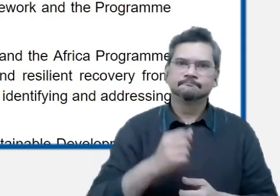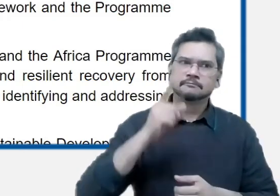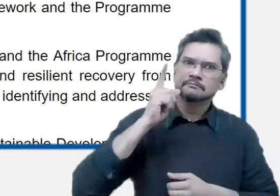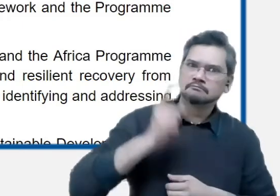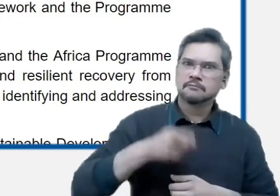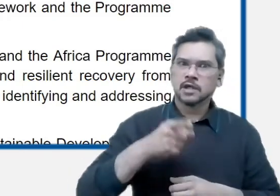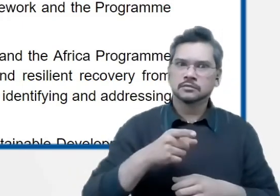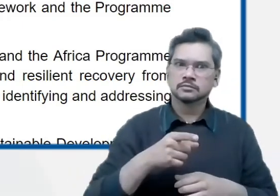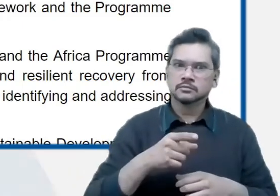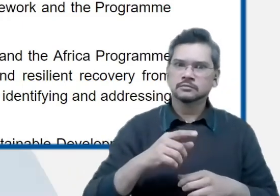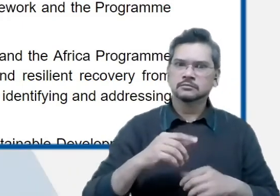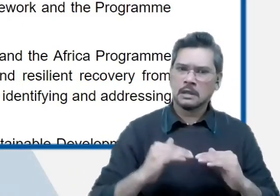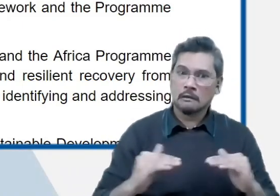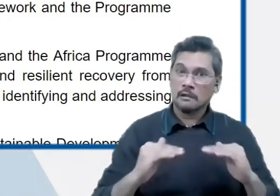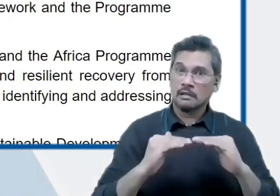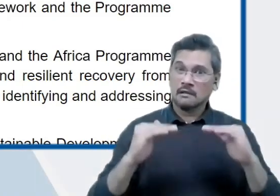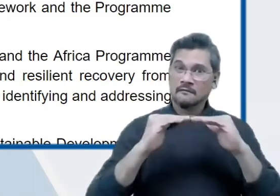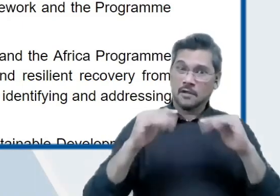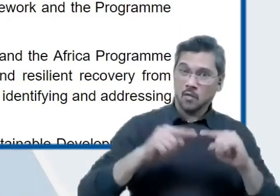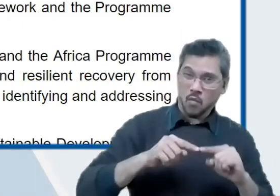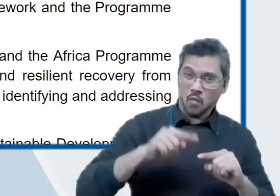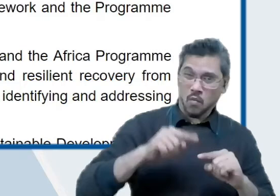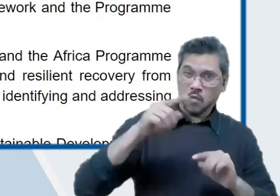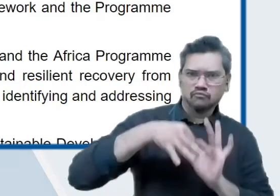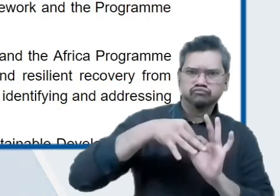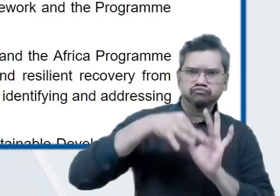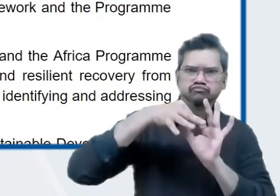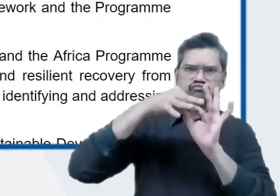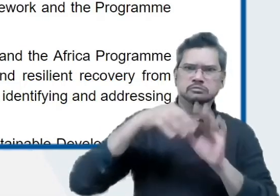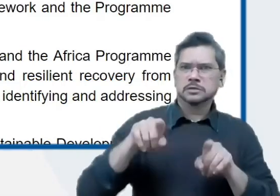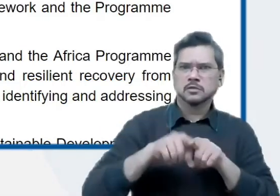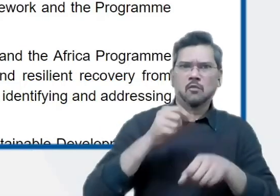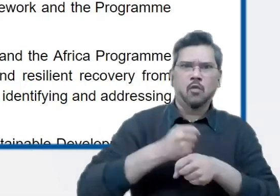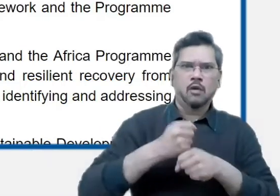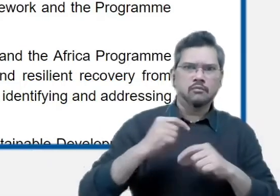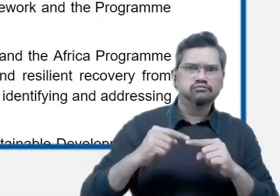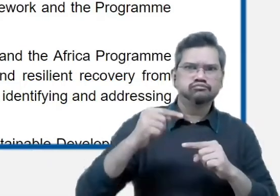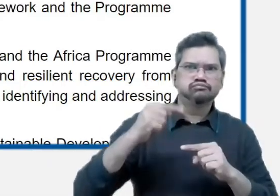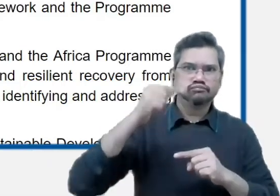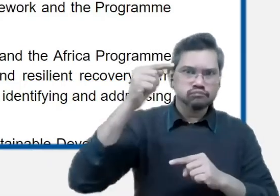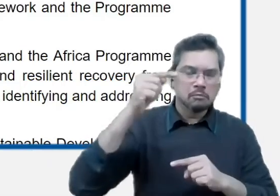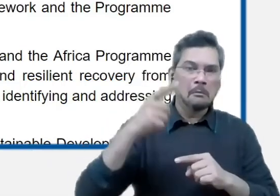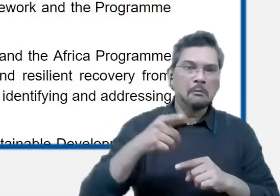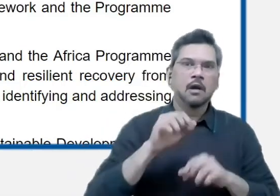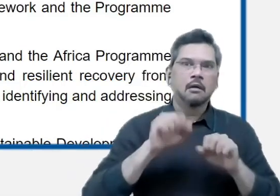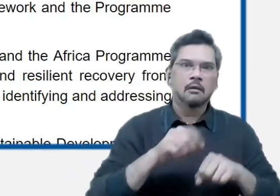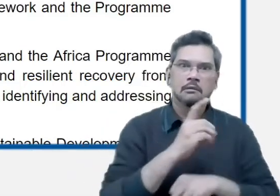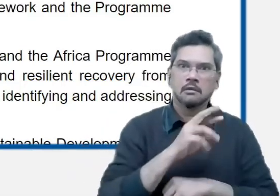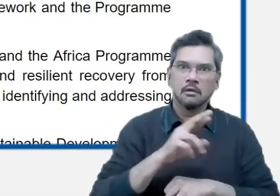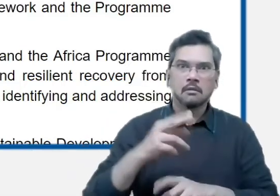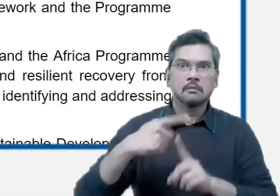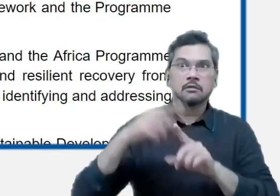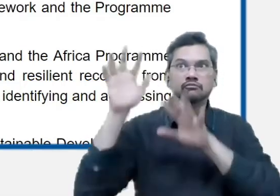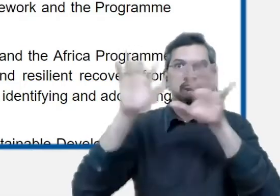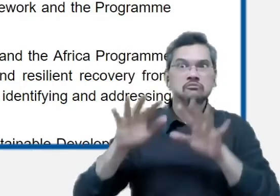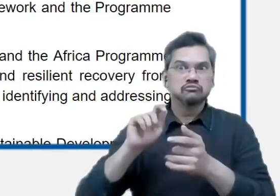and sub-national disaster risk reduction, climate change, and sustainable development actions, and the need to ensure